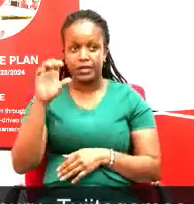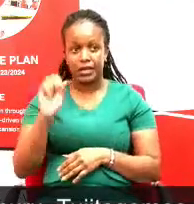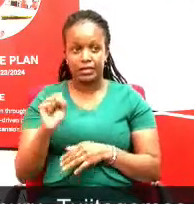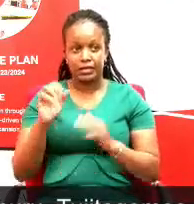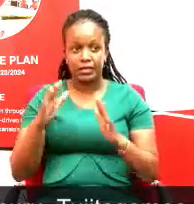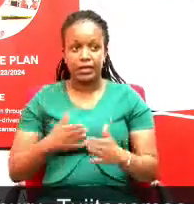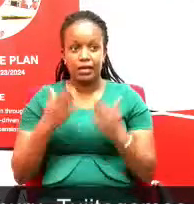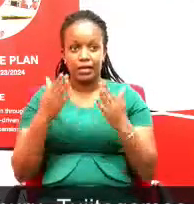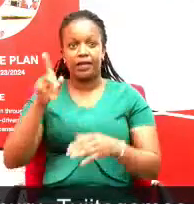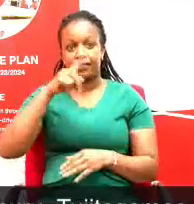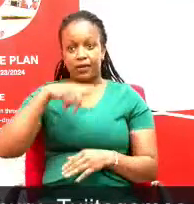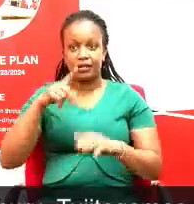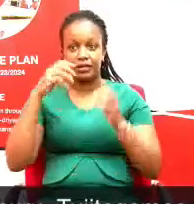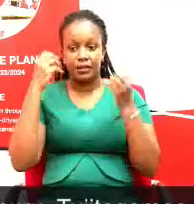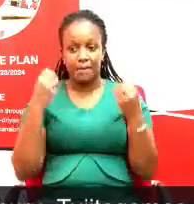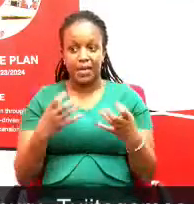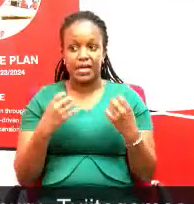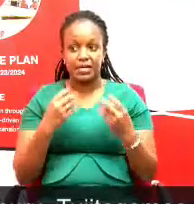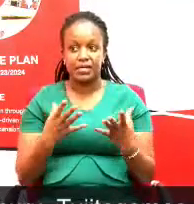many